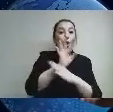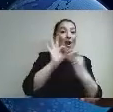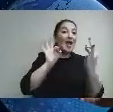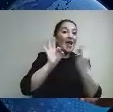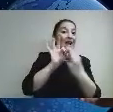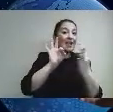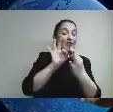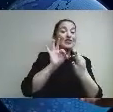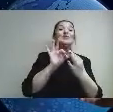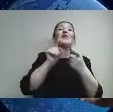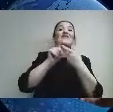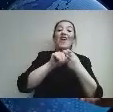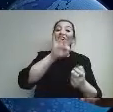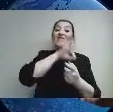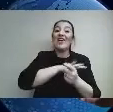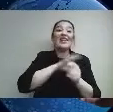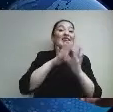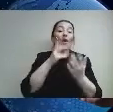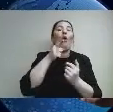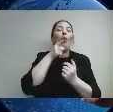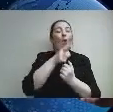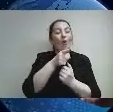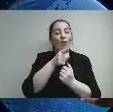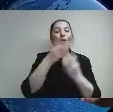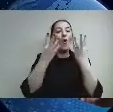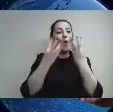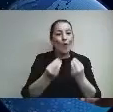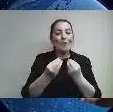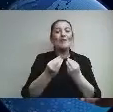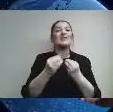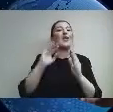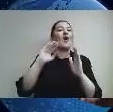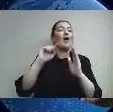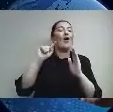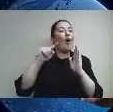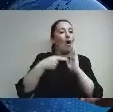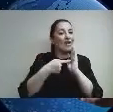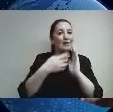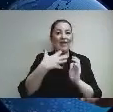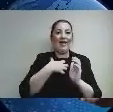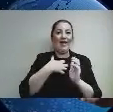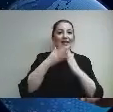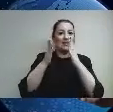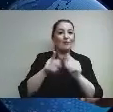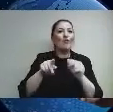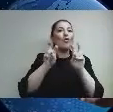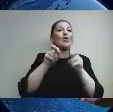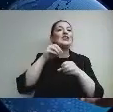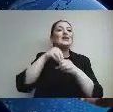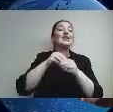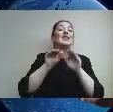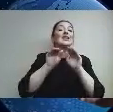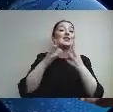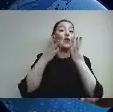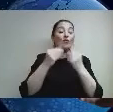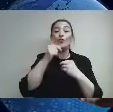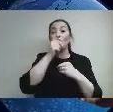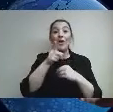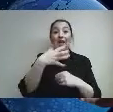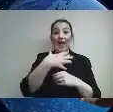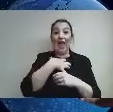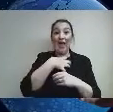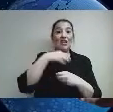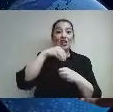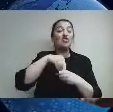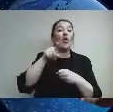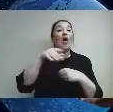active communication. She is also a physically challenged individual. Starting with